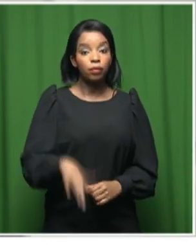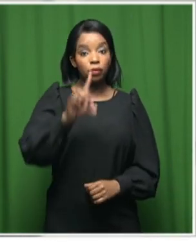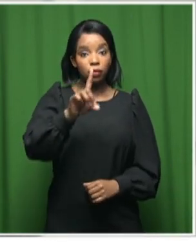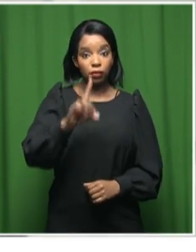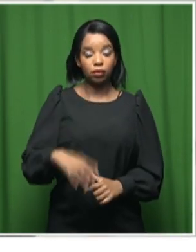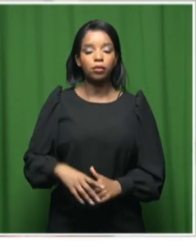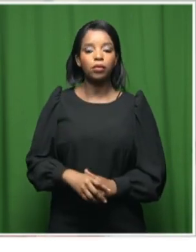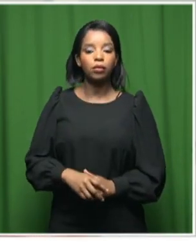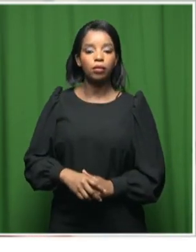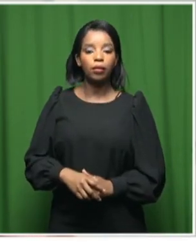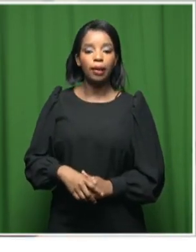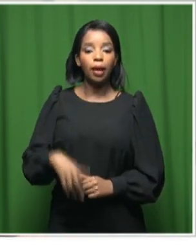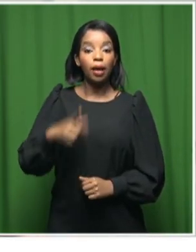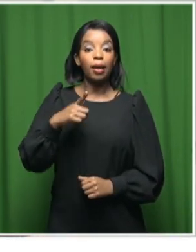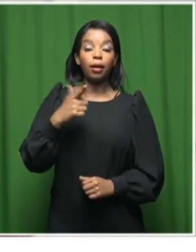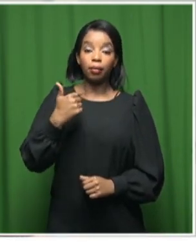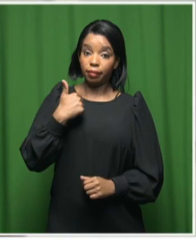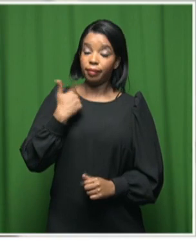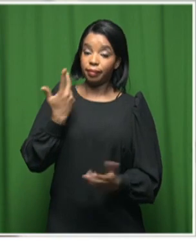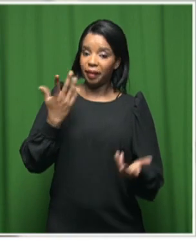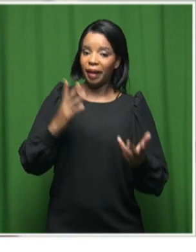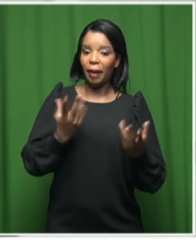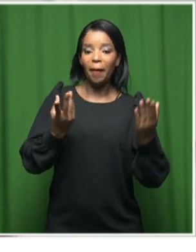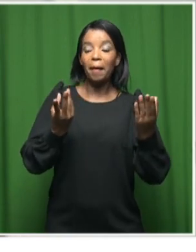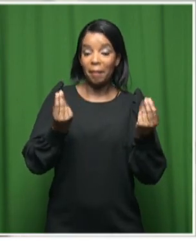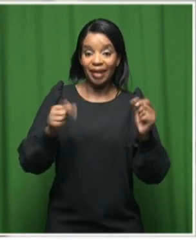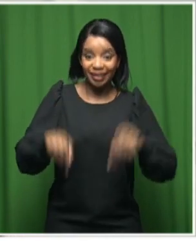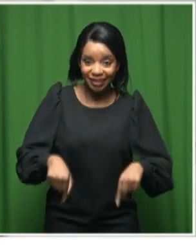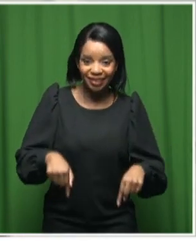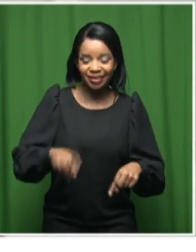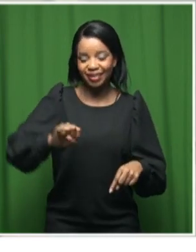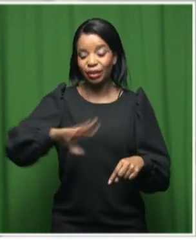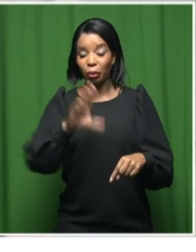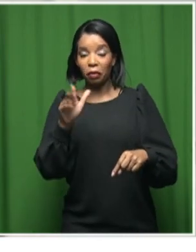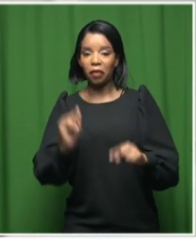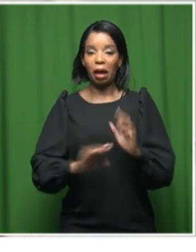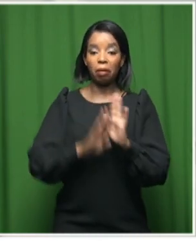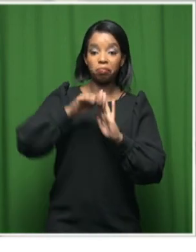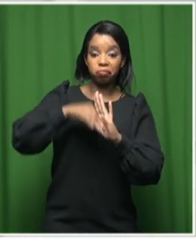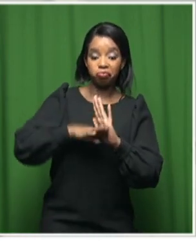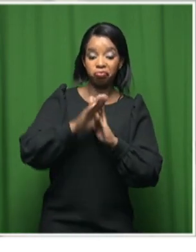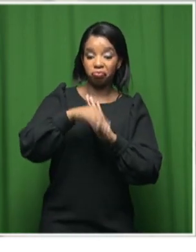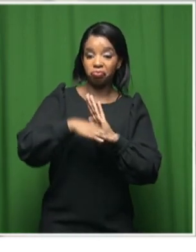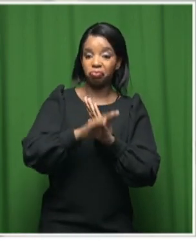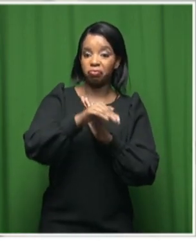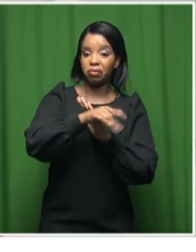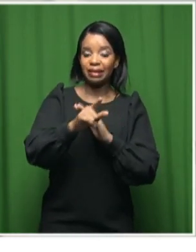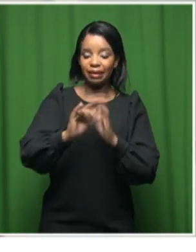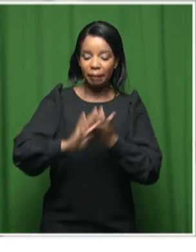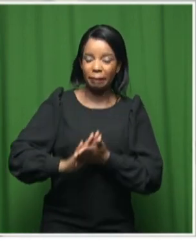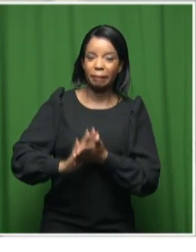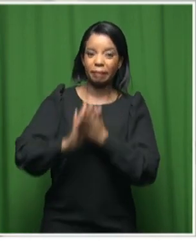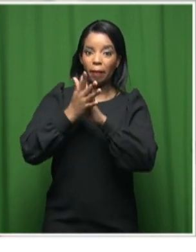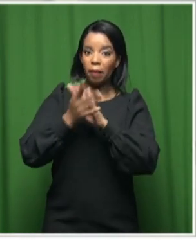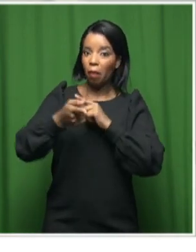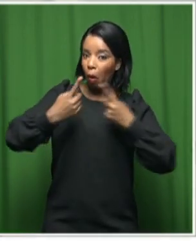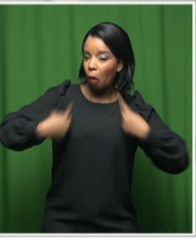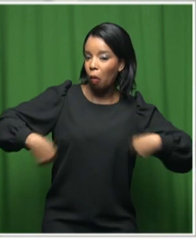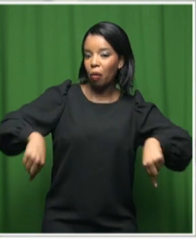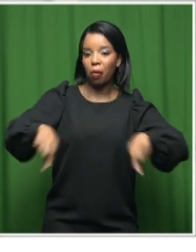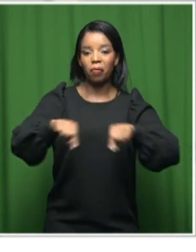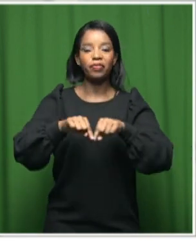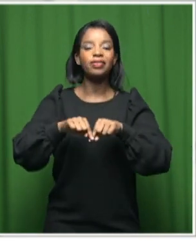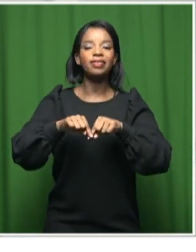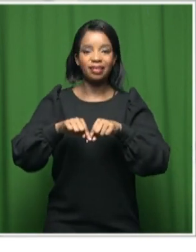the inflation itself affects everyone. It's a monster because